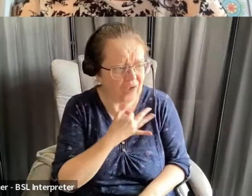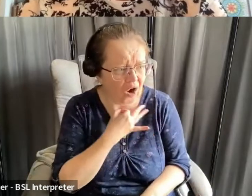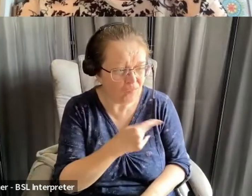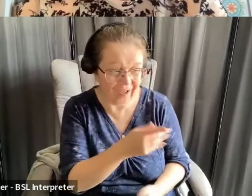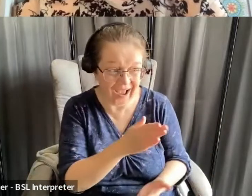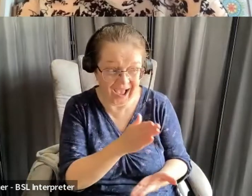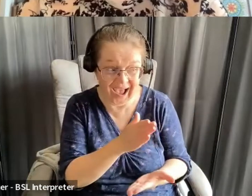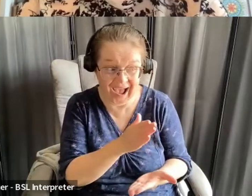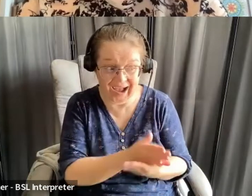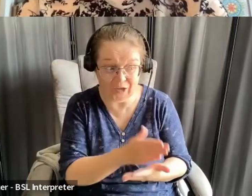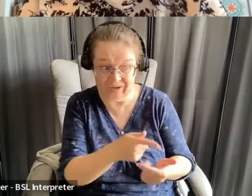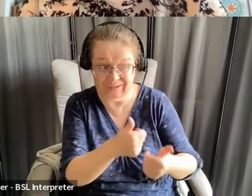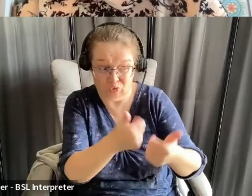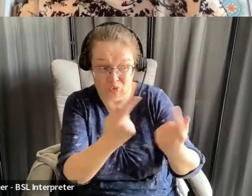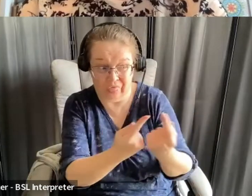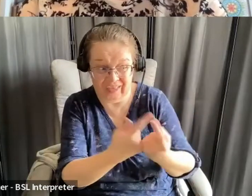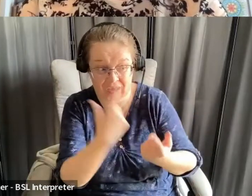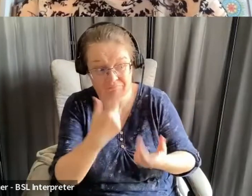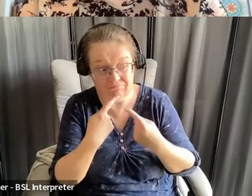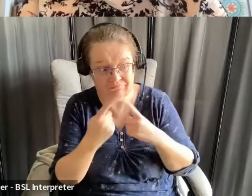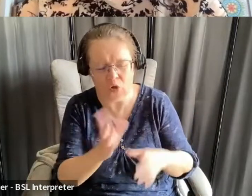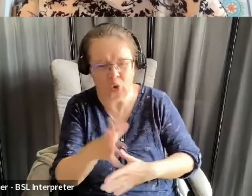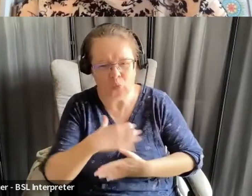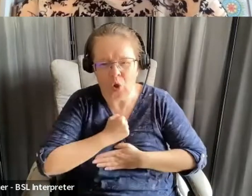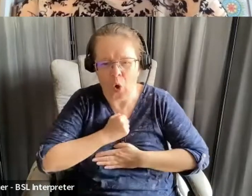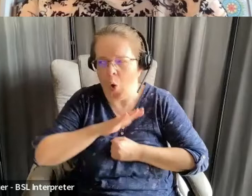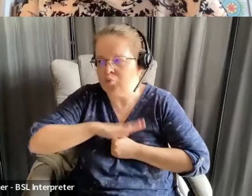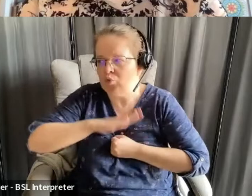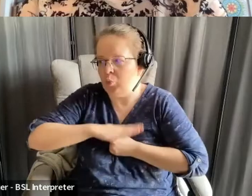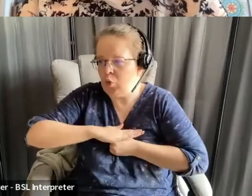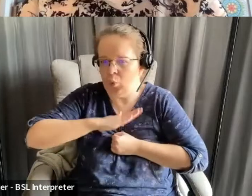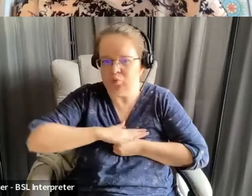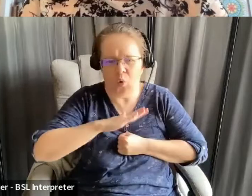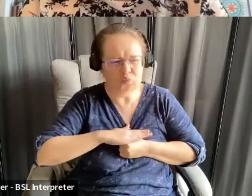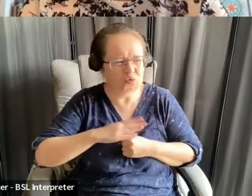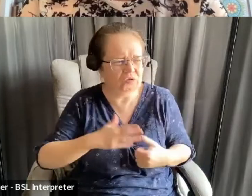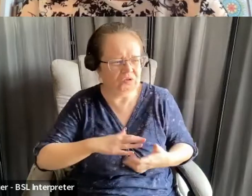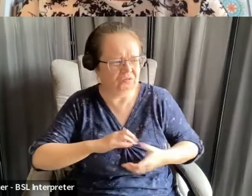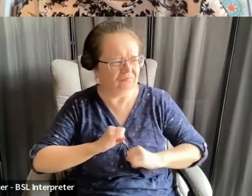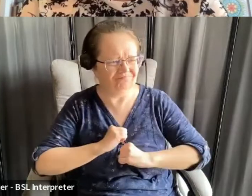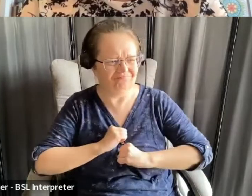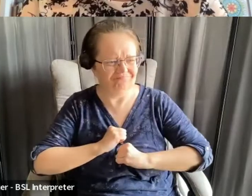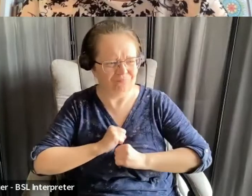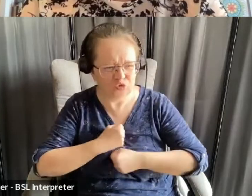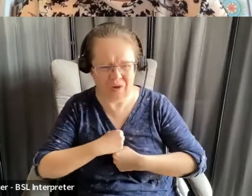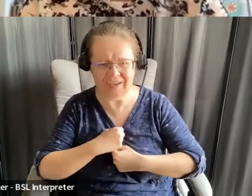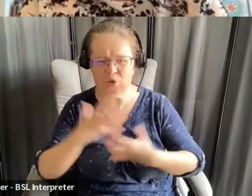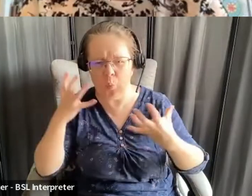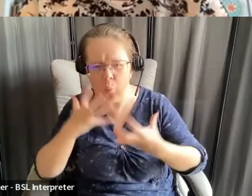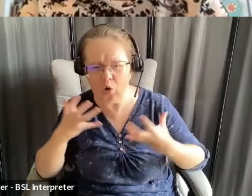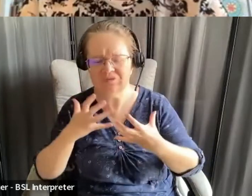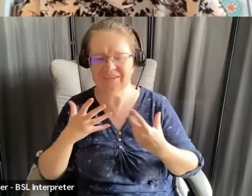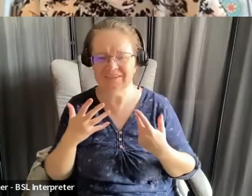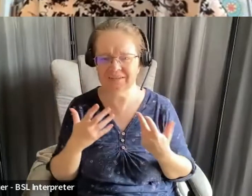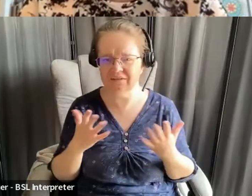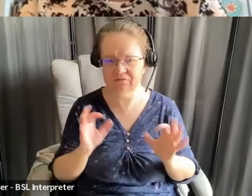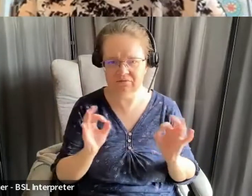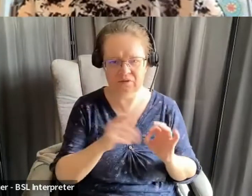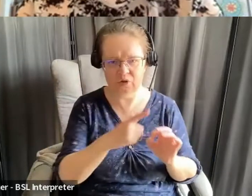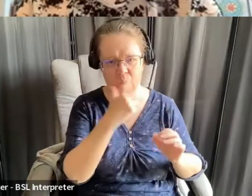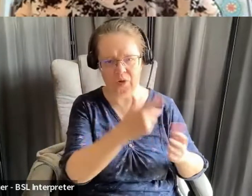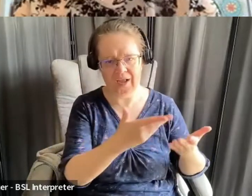good thing to get it out there and not hold on to this worry or this stress. If we talked more, if we were open more, we'd feel a lot